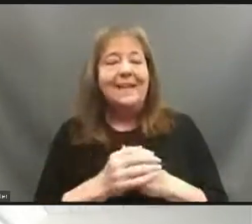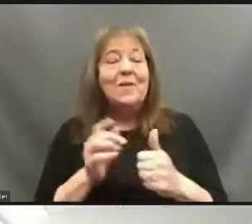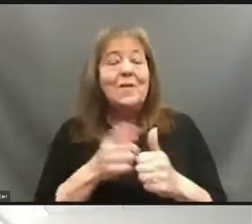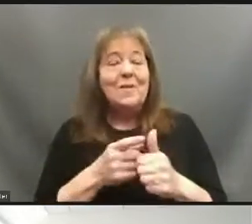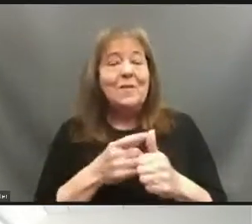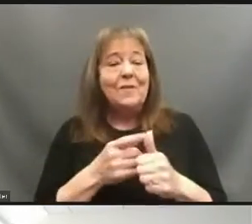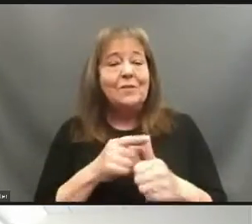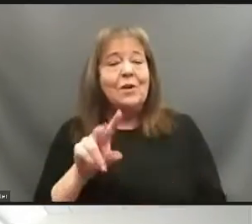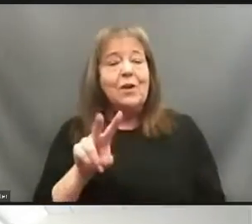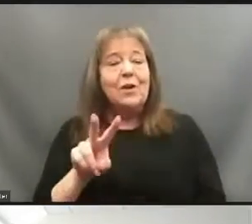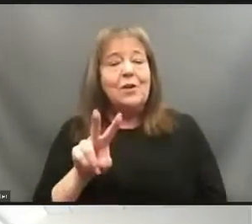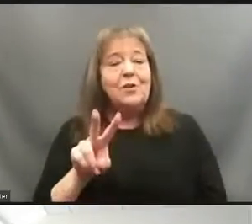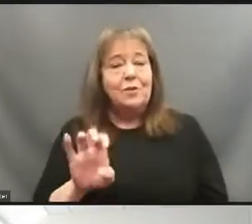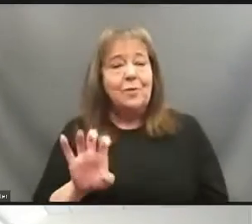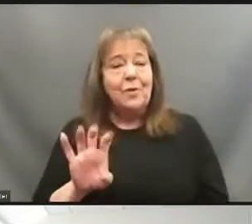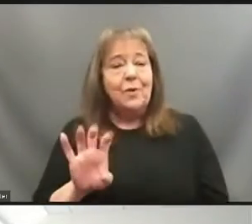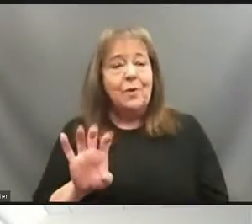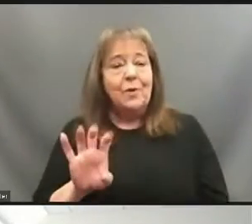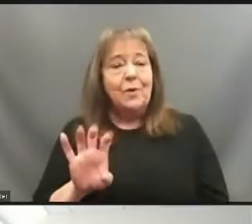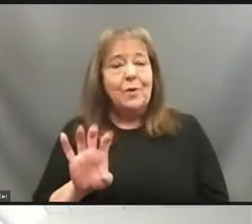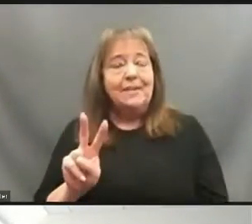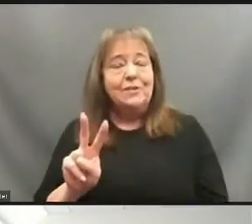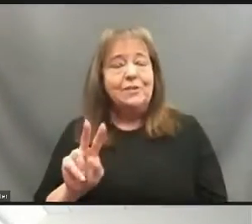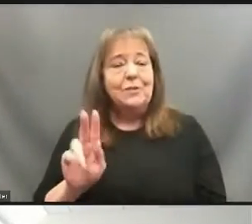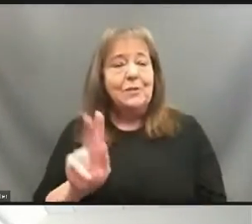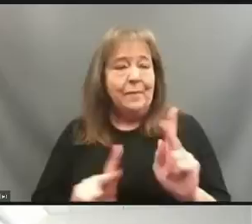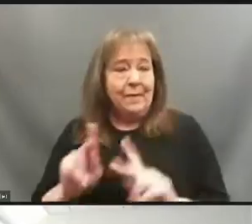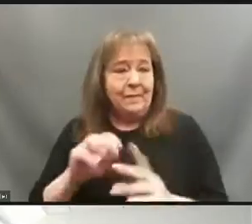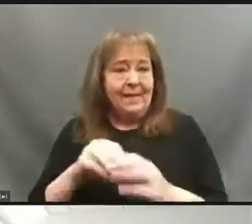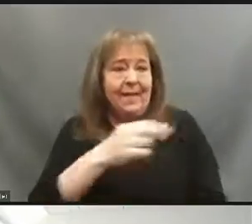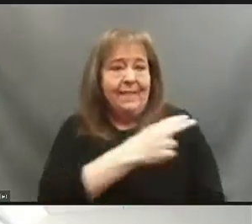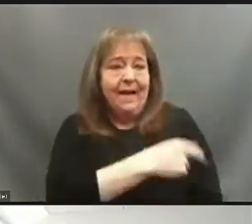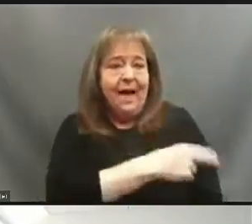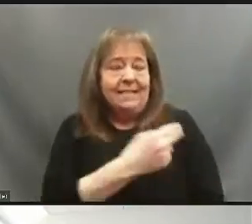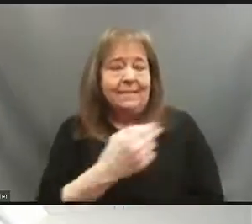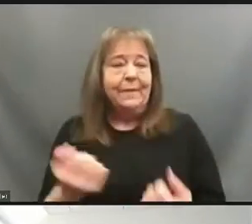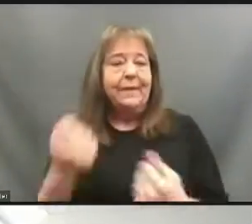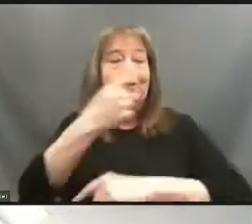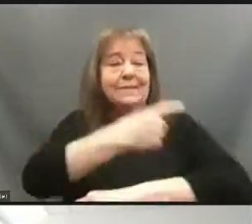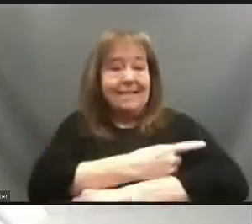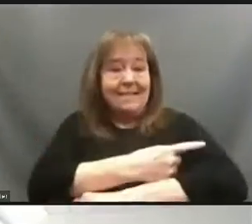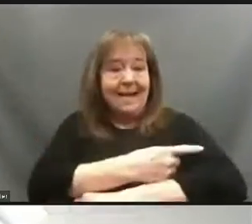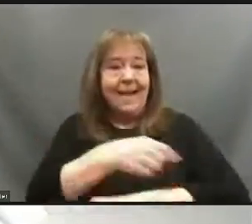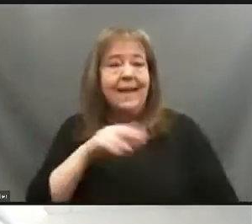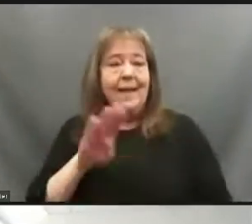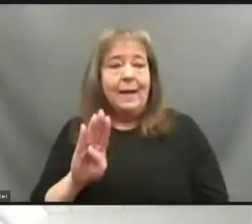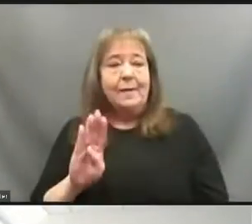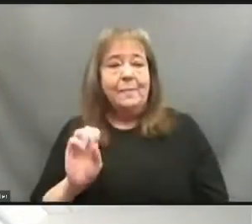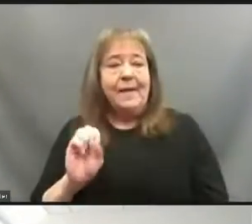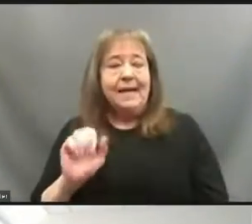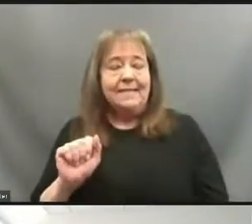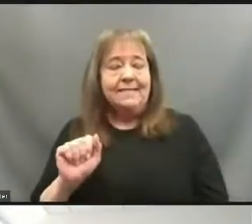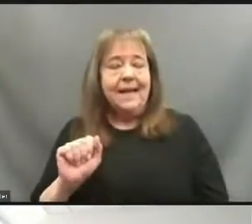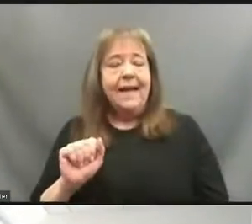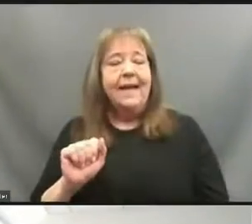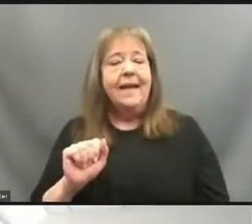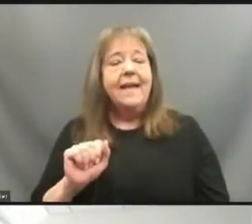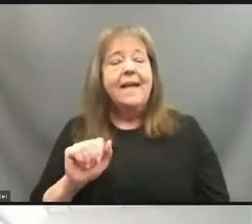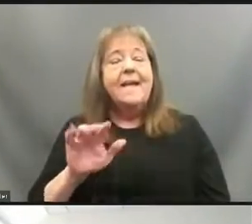about 272 patients in the hospital today to start the morning. And of those